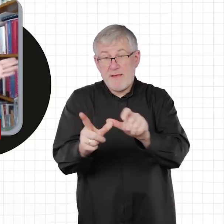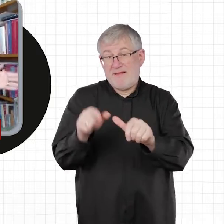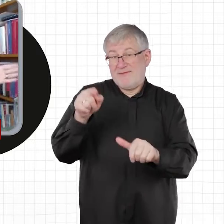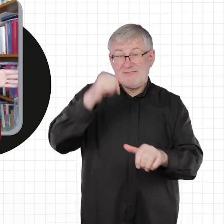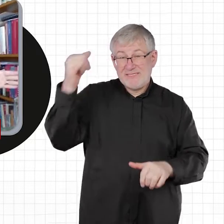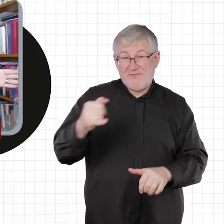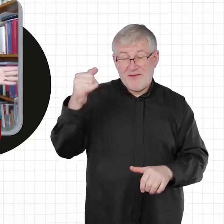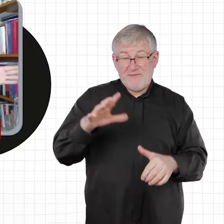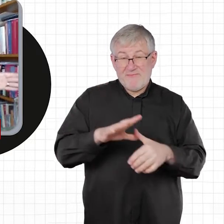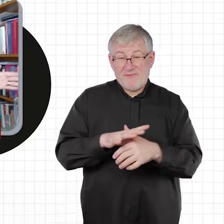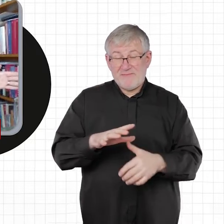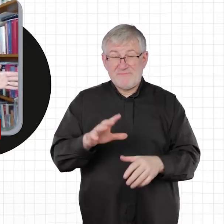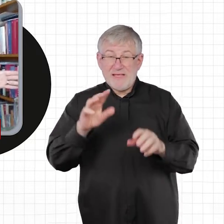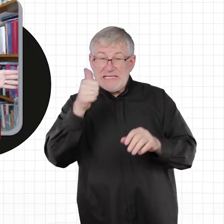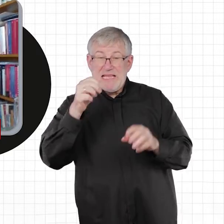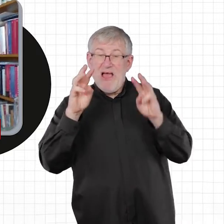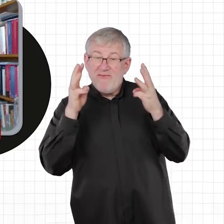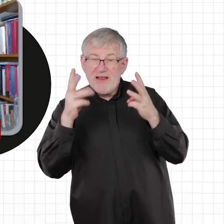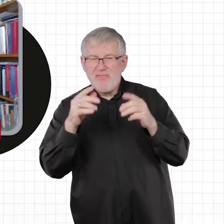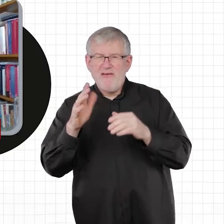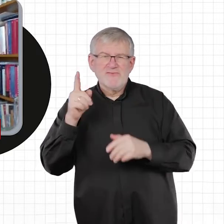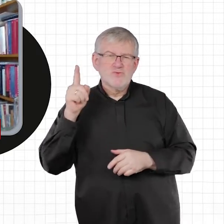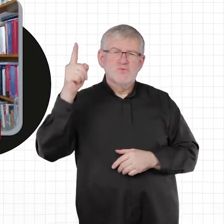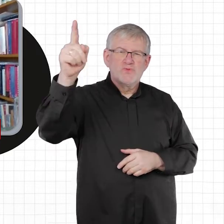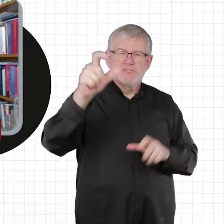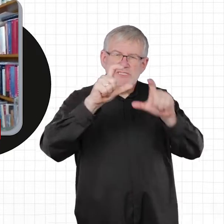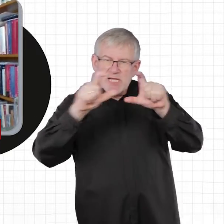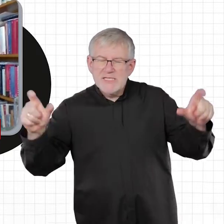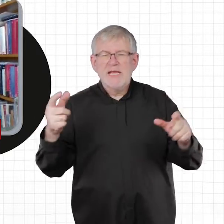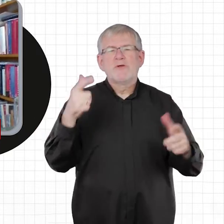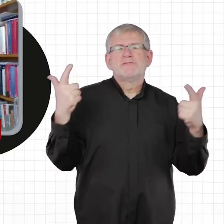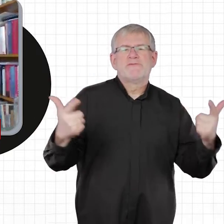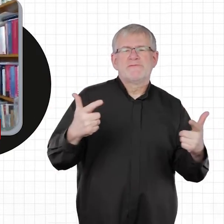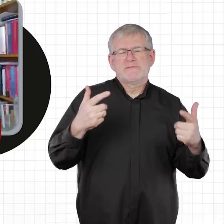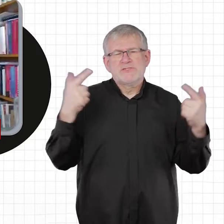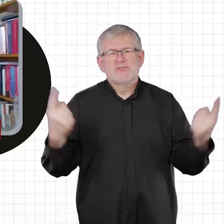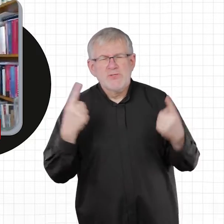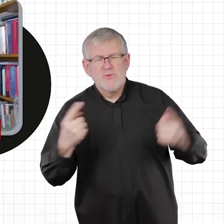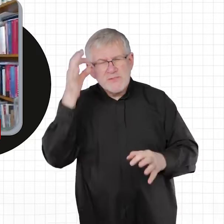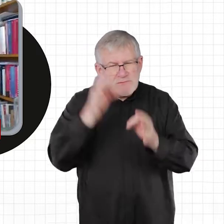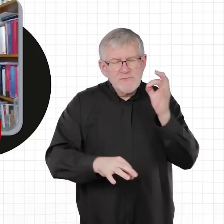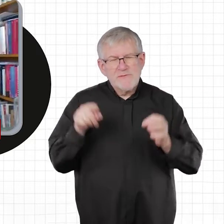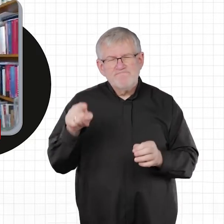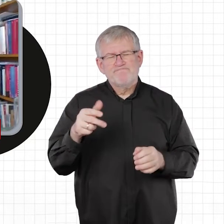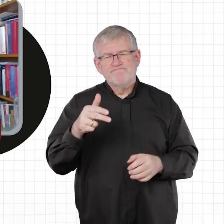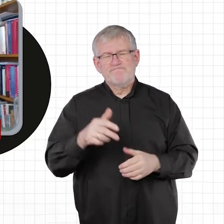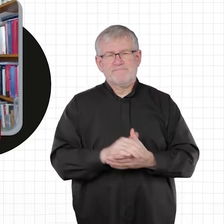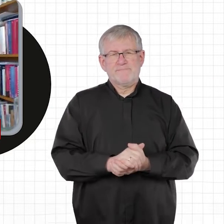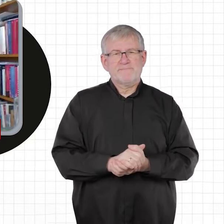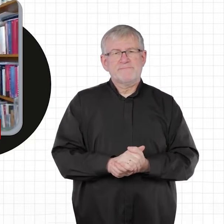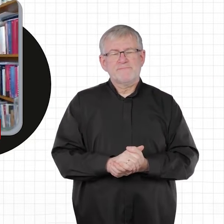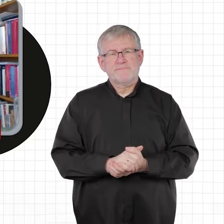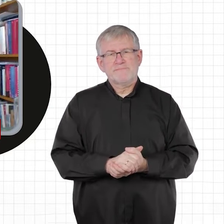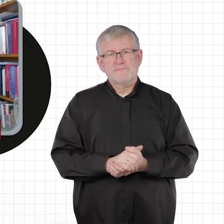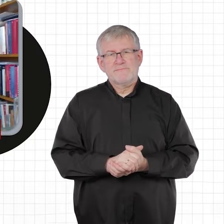advice from that institute if you need. But then, of course, Kolla has some. Yeah, that's true, and that's